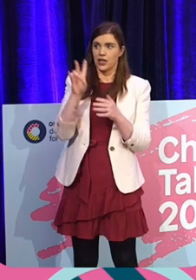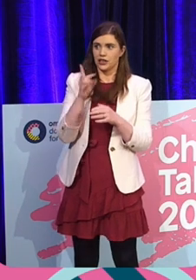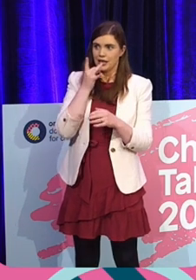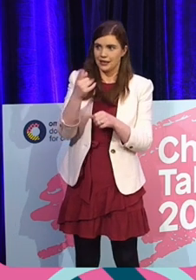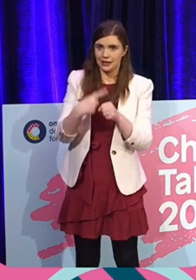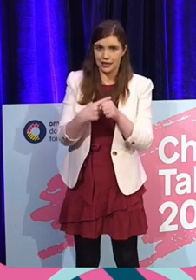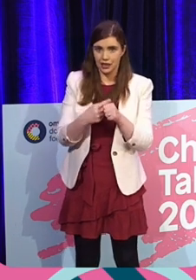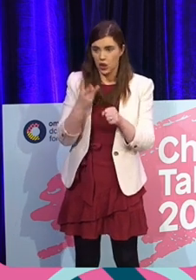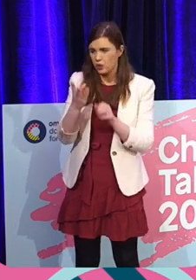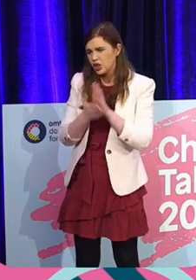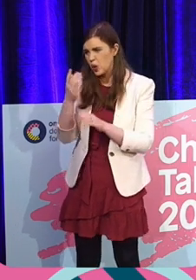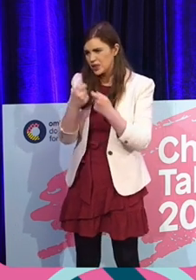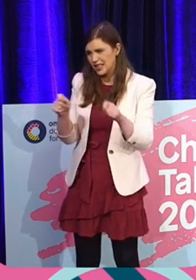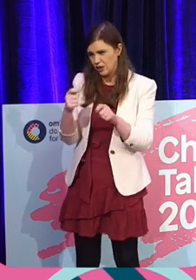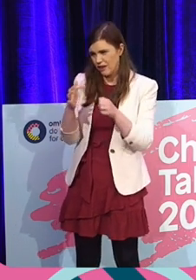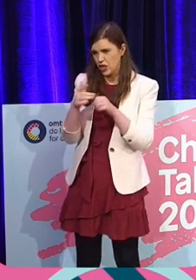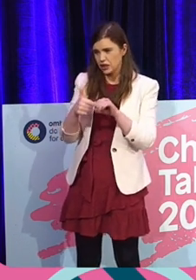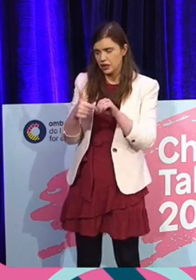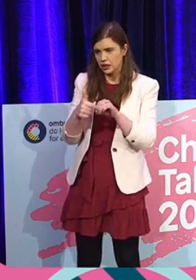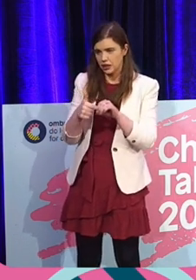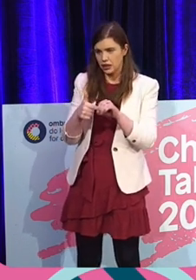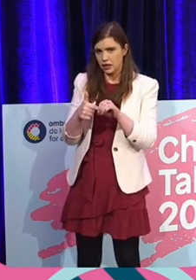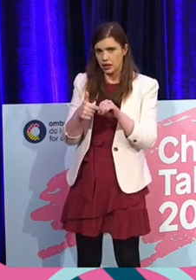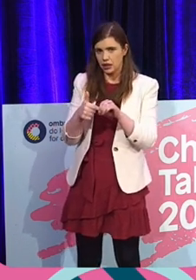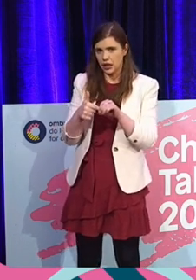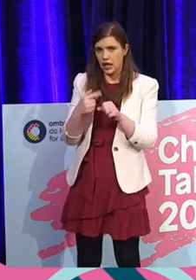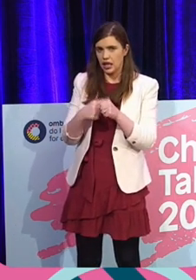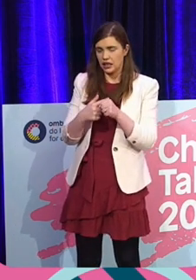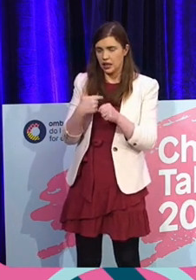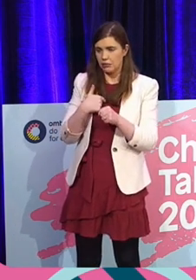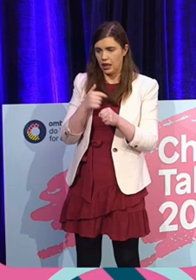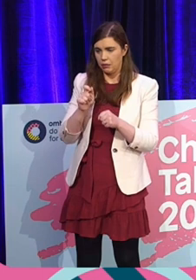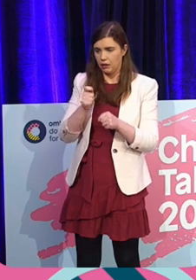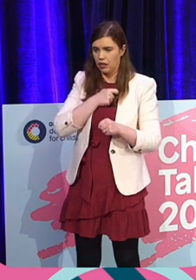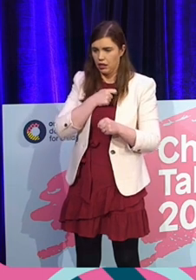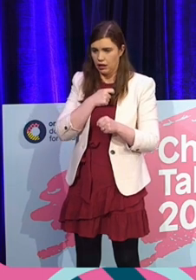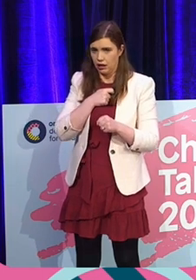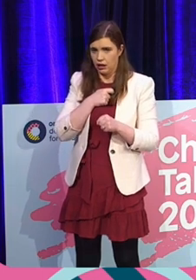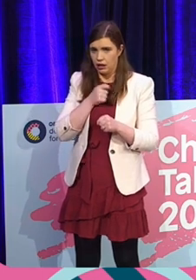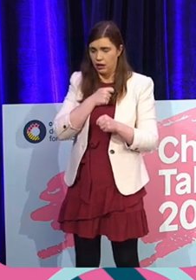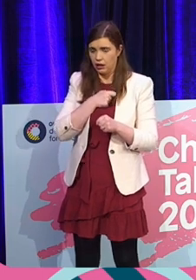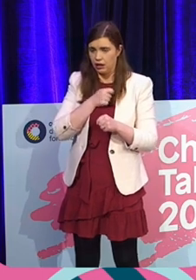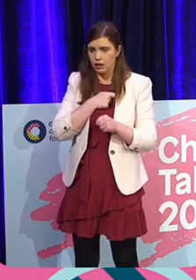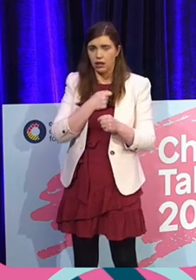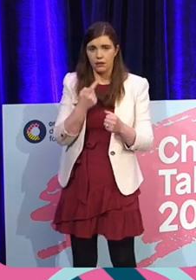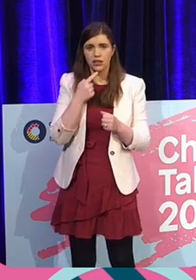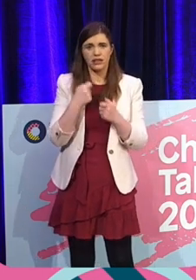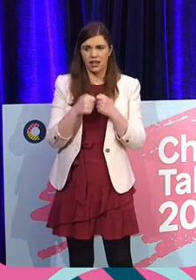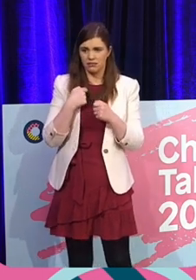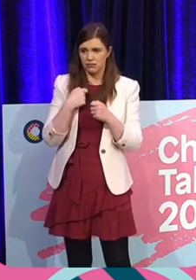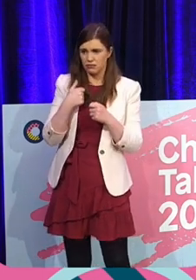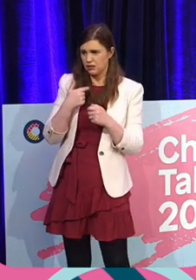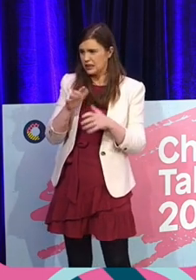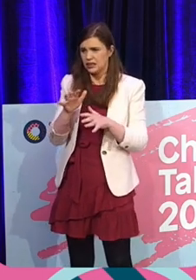again. Will you go into town for diesel? I have another absolute meltdown. But then my